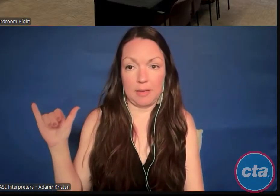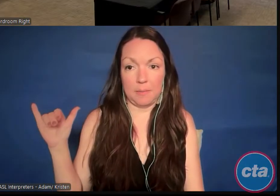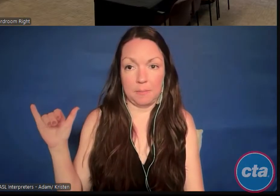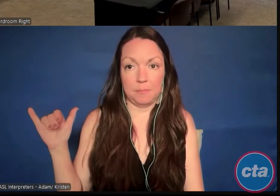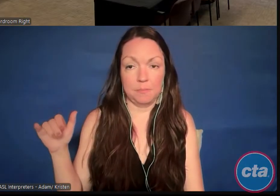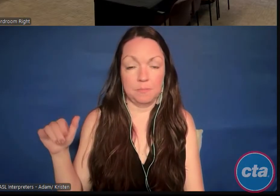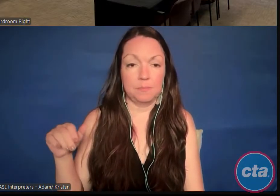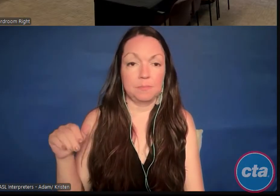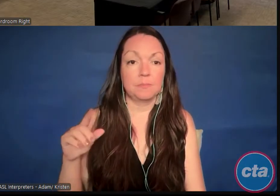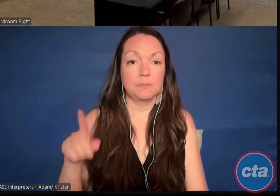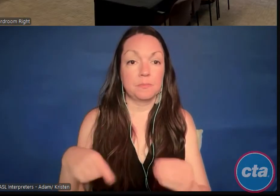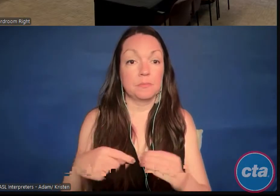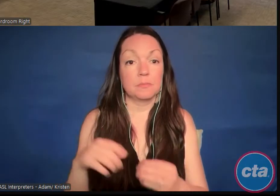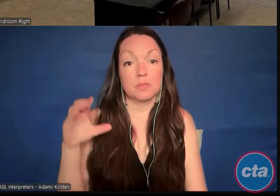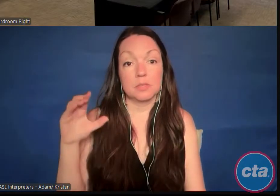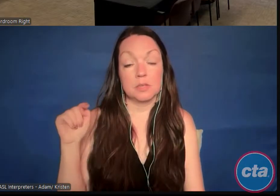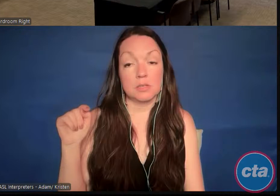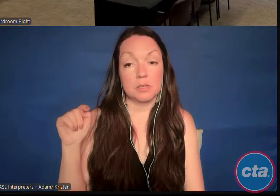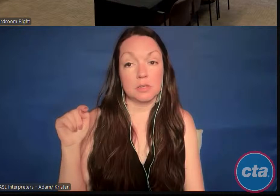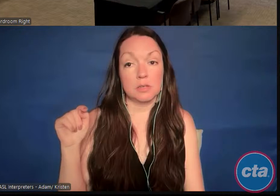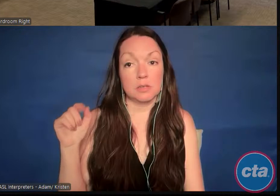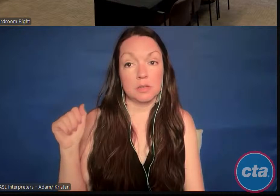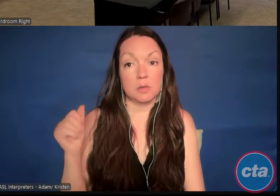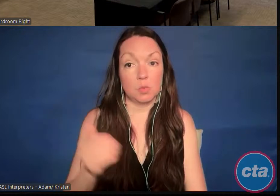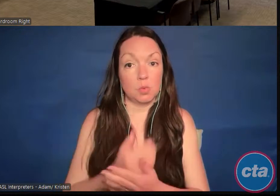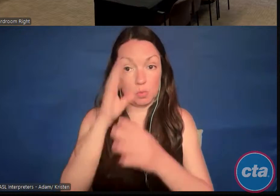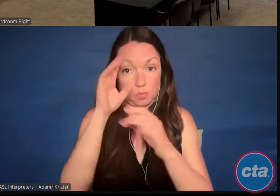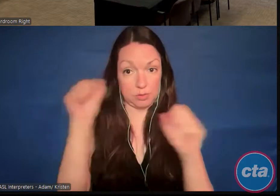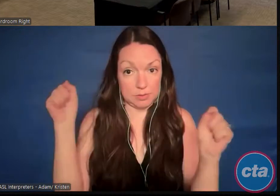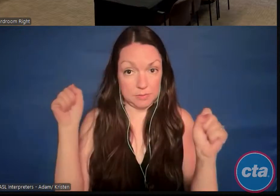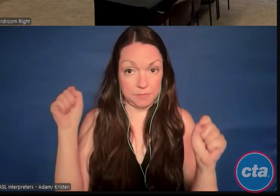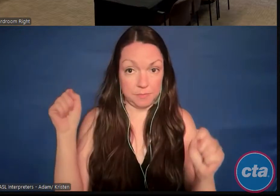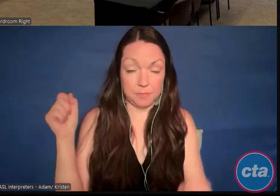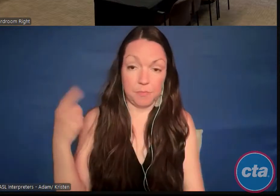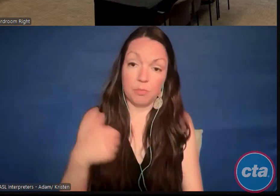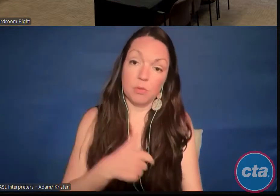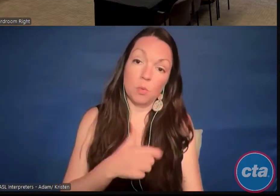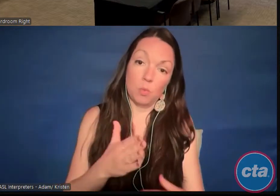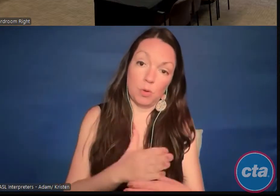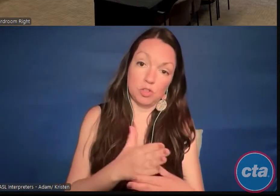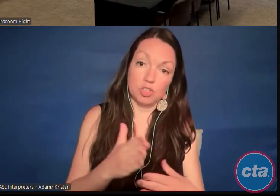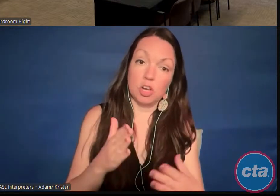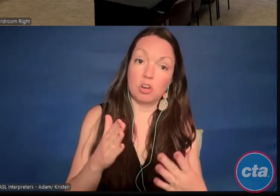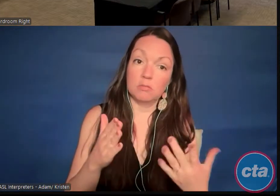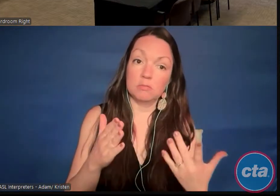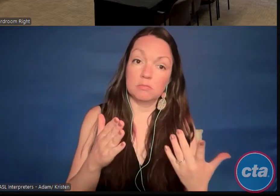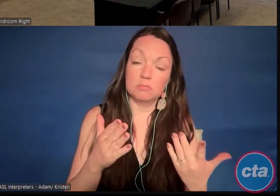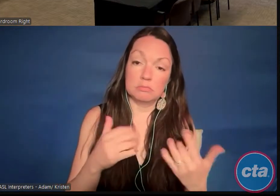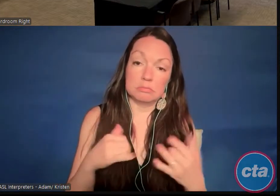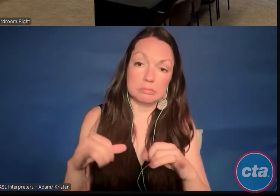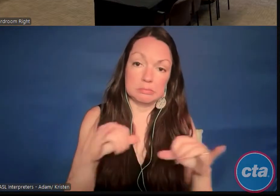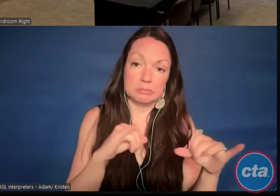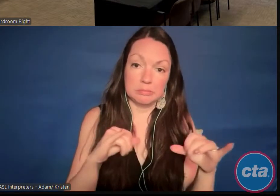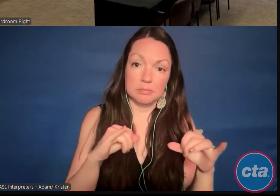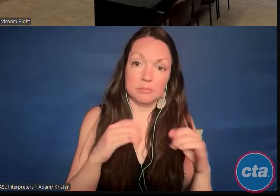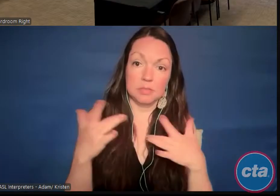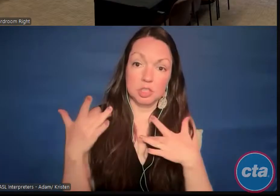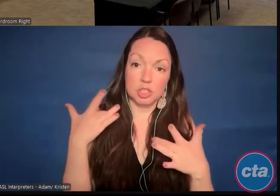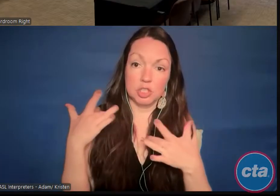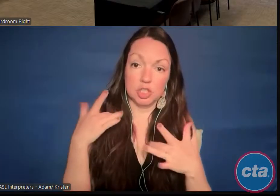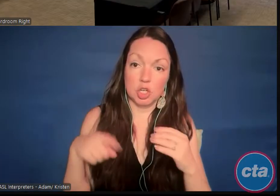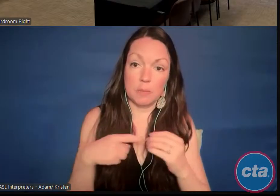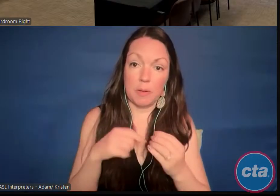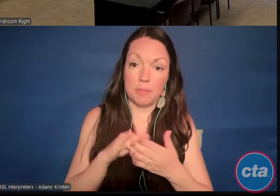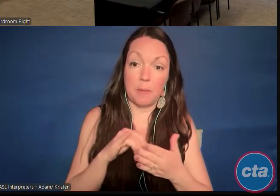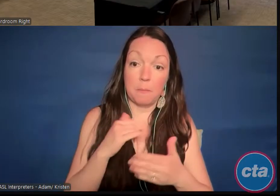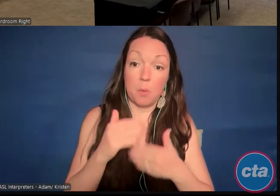CTA's new president, because we shared a common concern just about what that process is